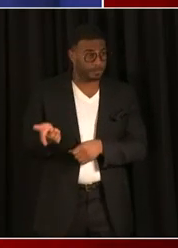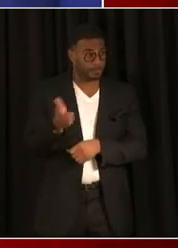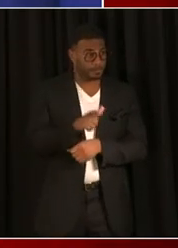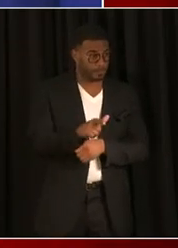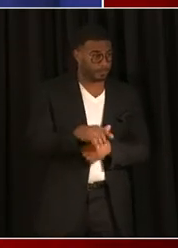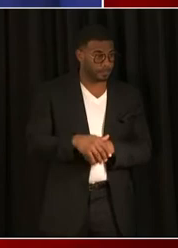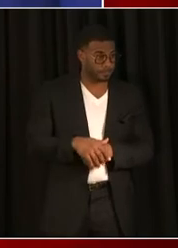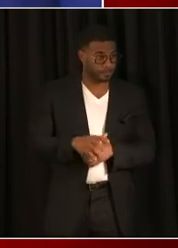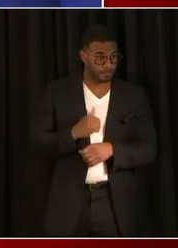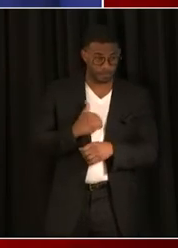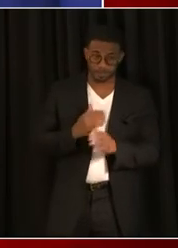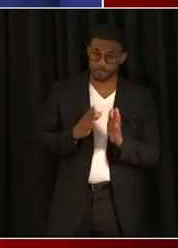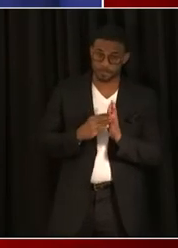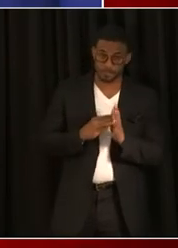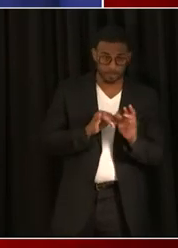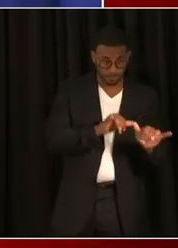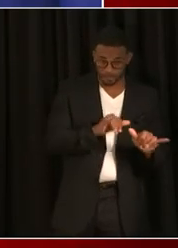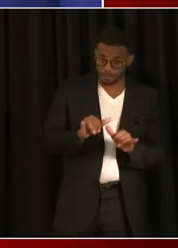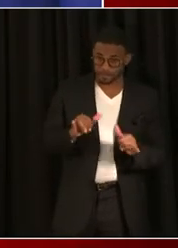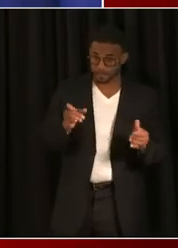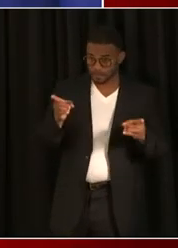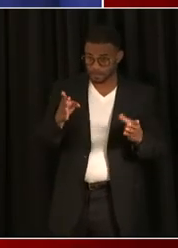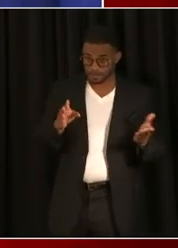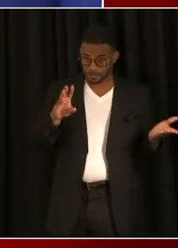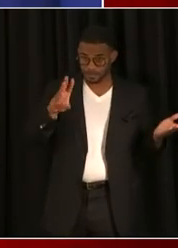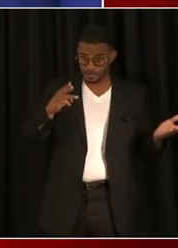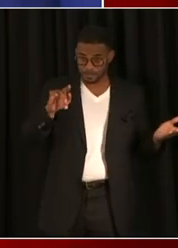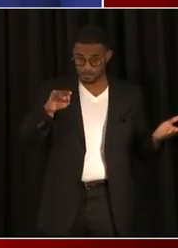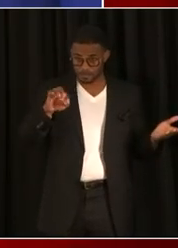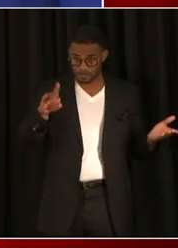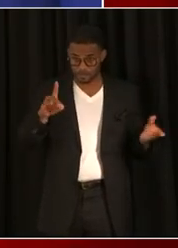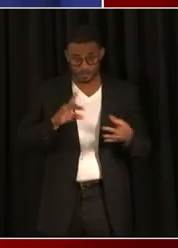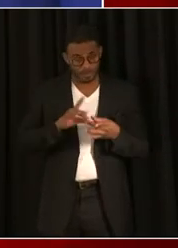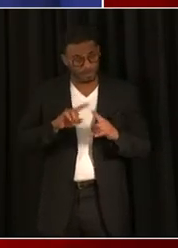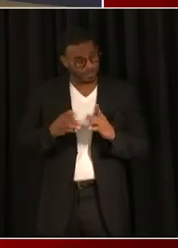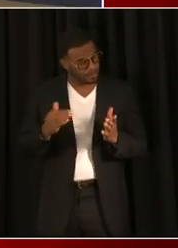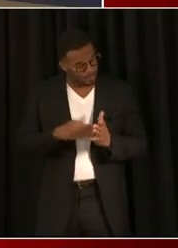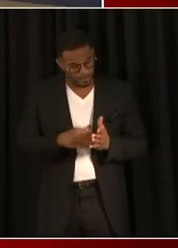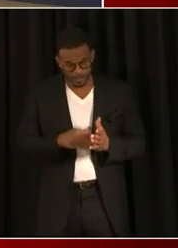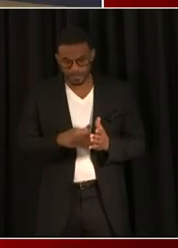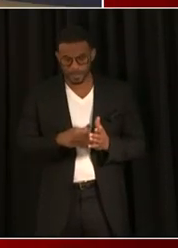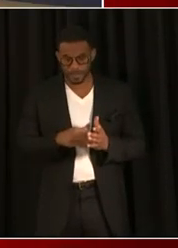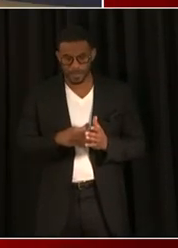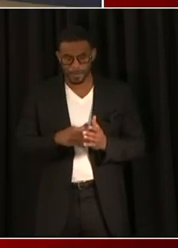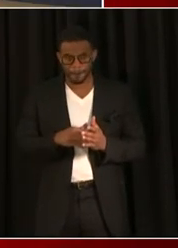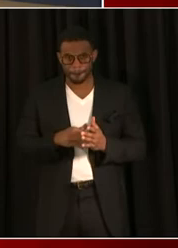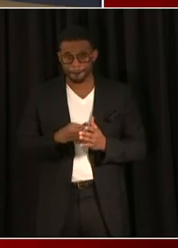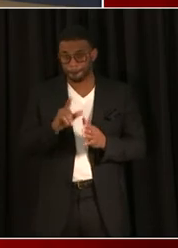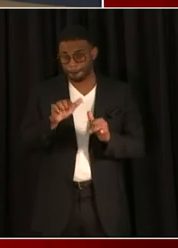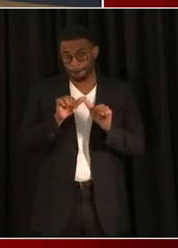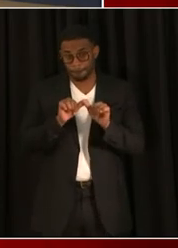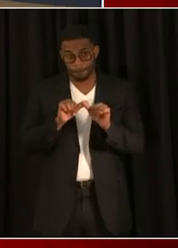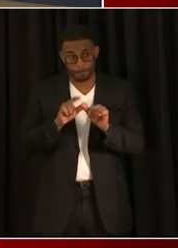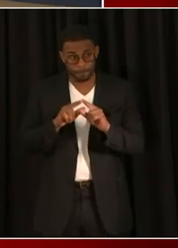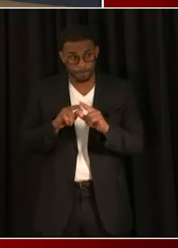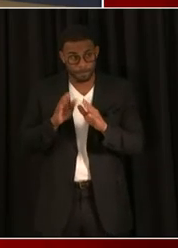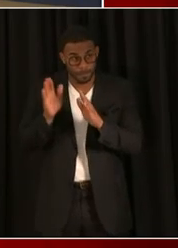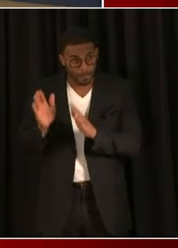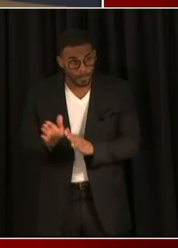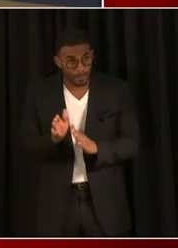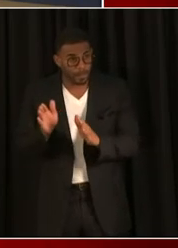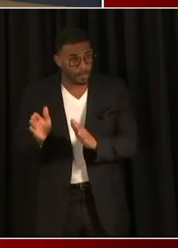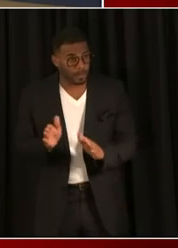Absolutely. I mean, I would echo the same thing that Director Whitfield mentioned. But again, as you continue